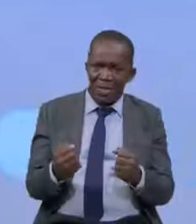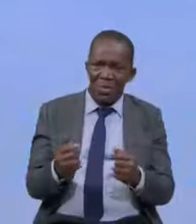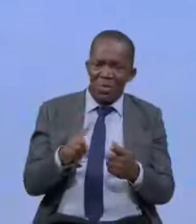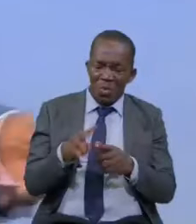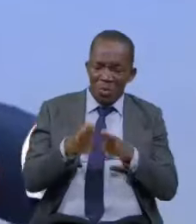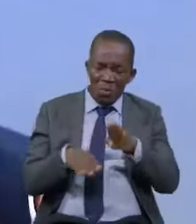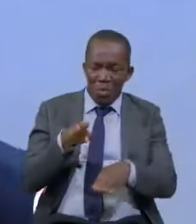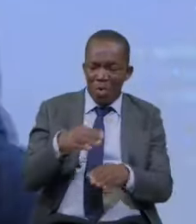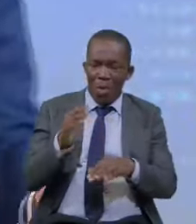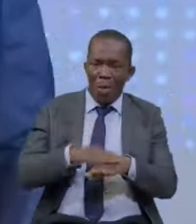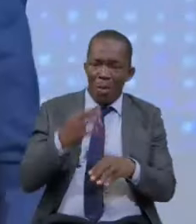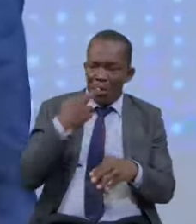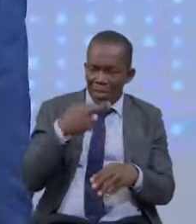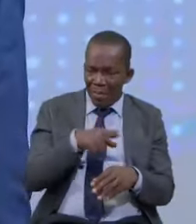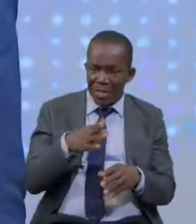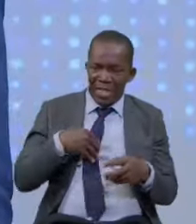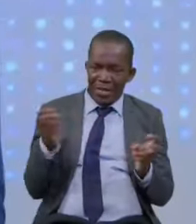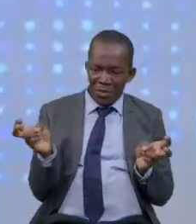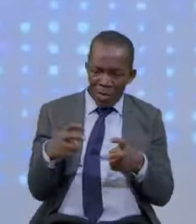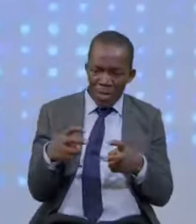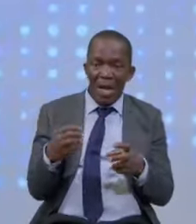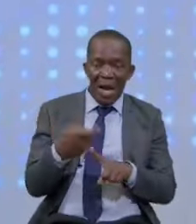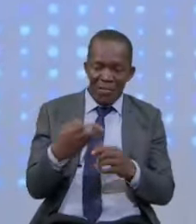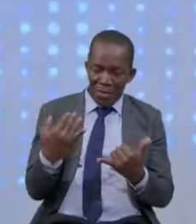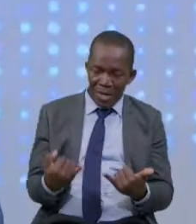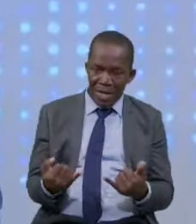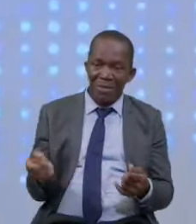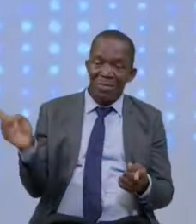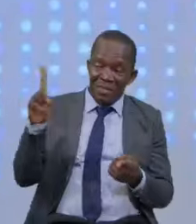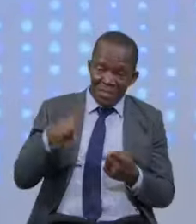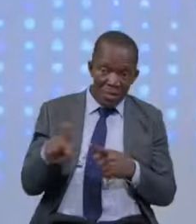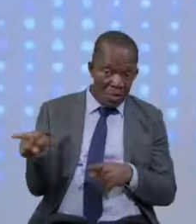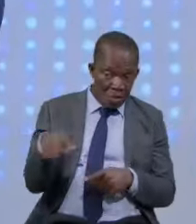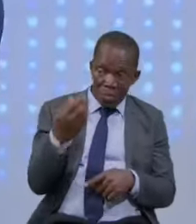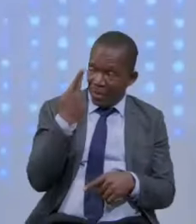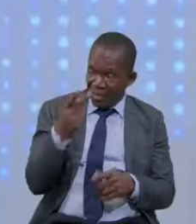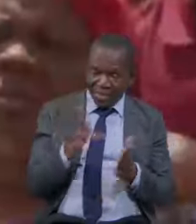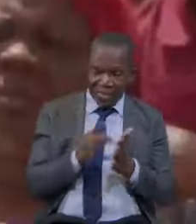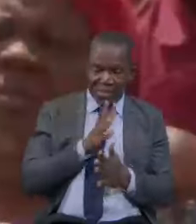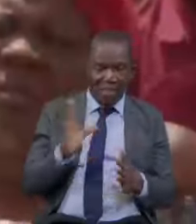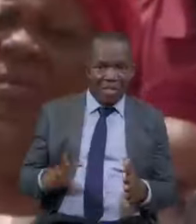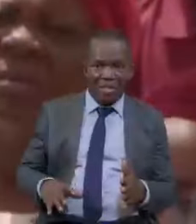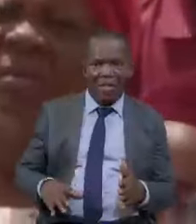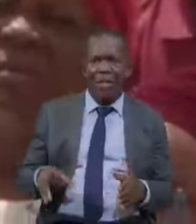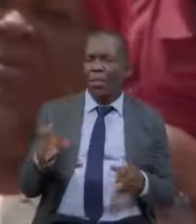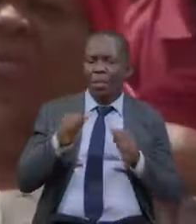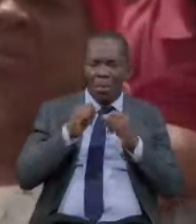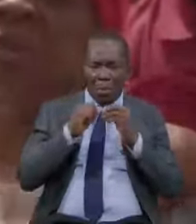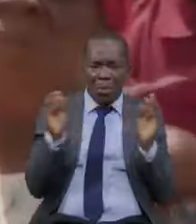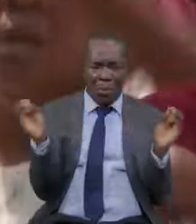From now till you see Jesus face to face, nothing shall by any means hurt